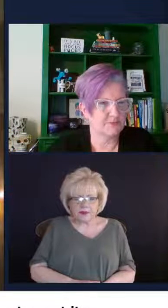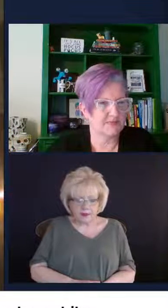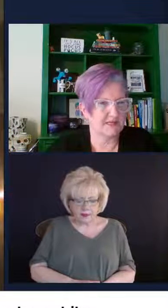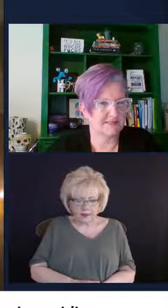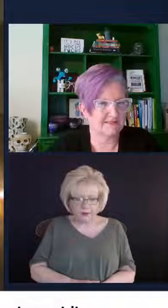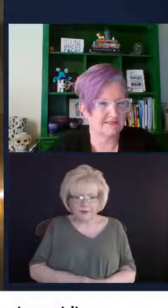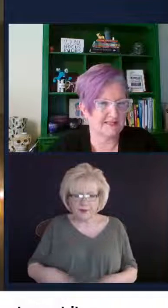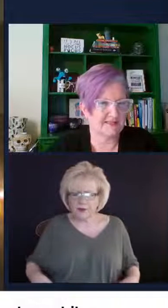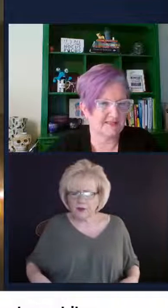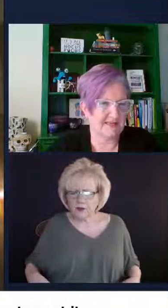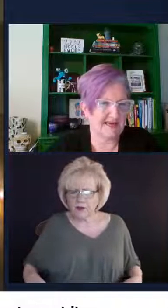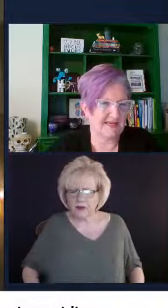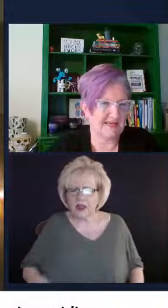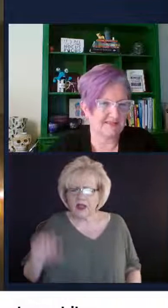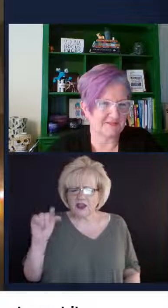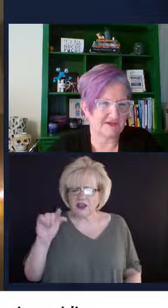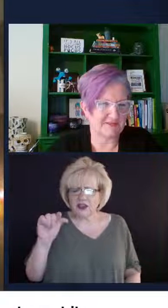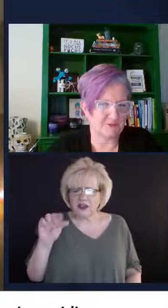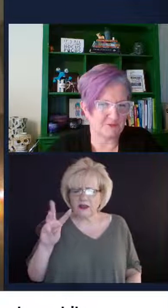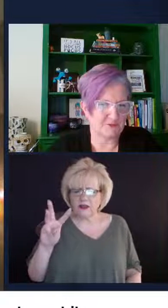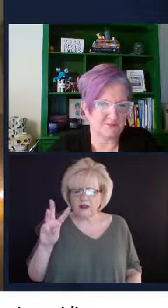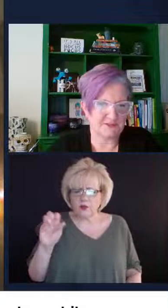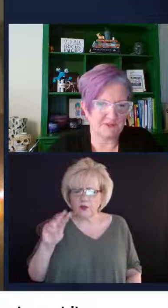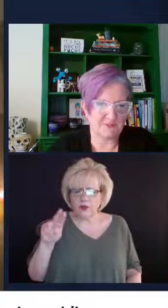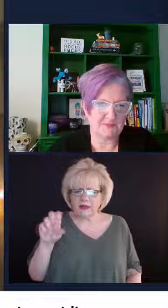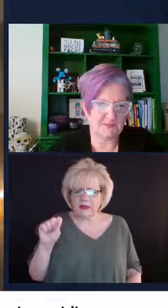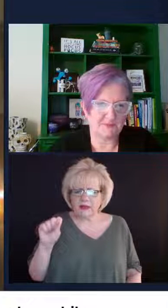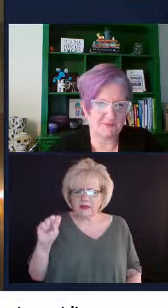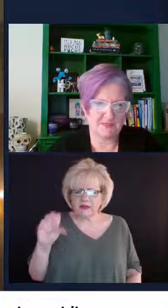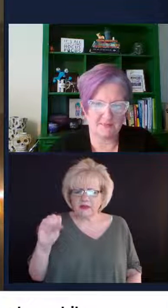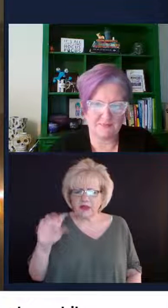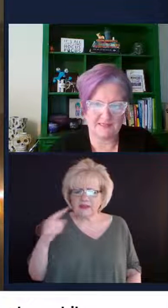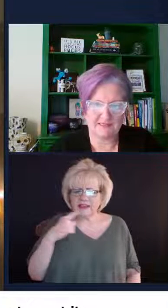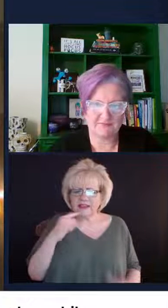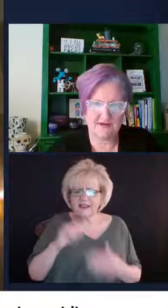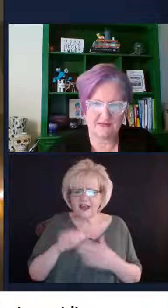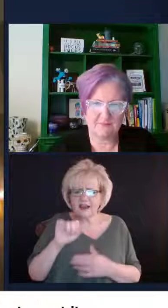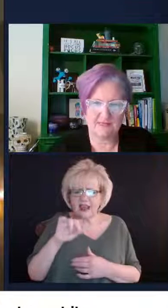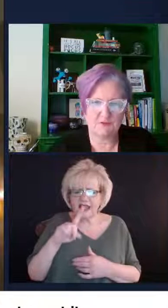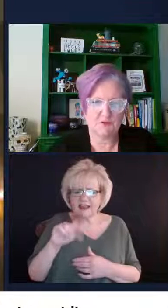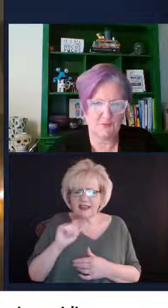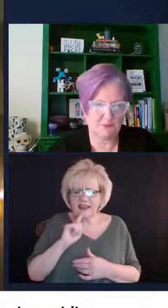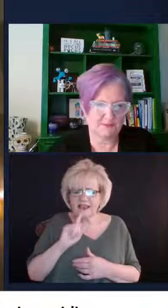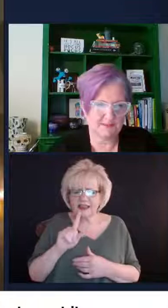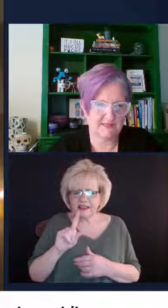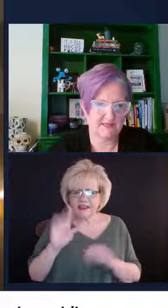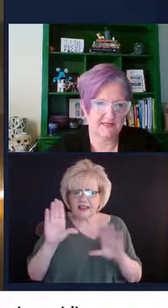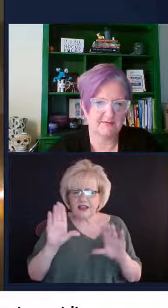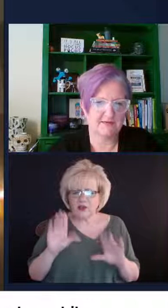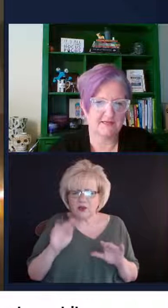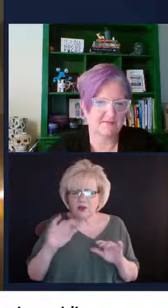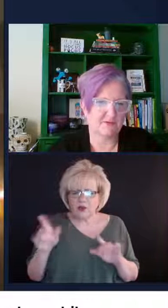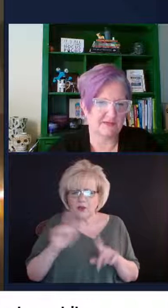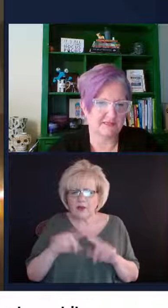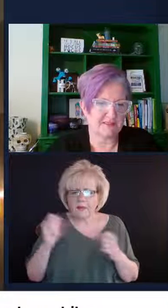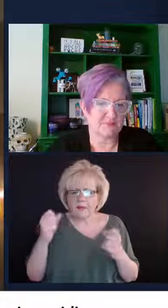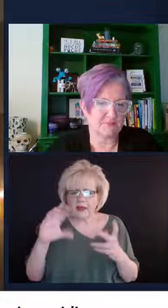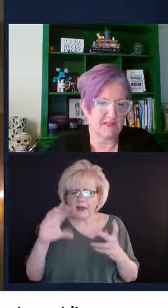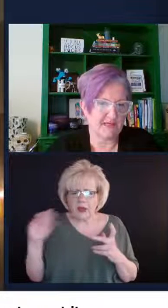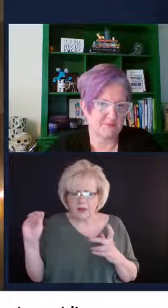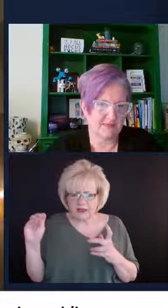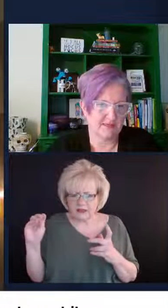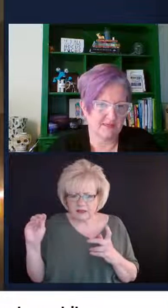G. William Scott said that the ADA is a great tool, but so many people and companies find many loopholes in avoiding